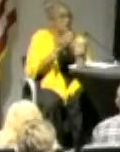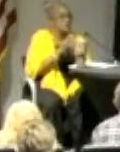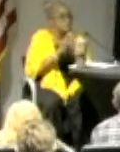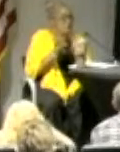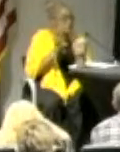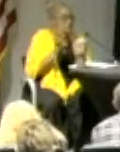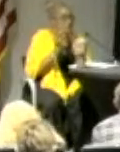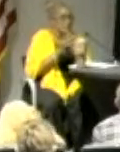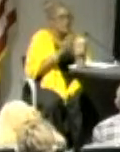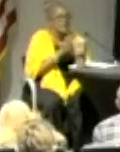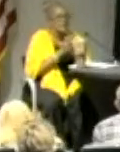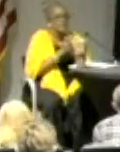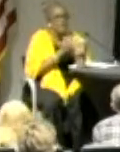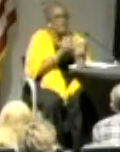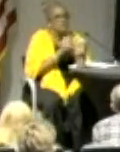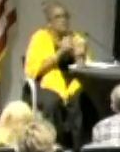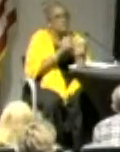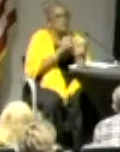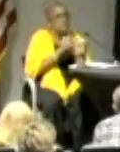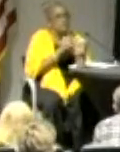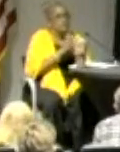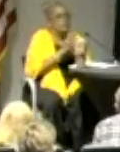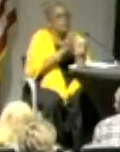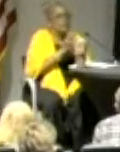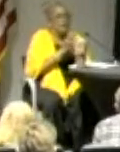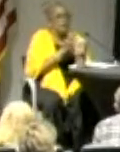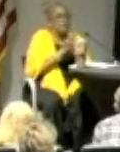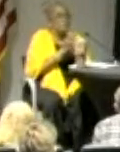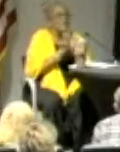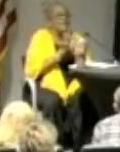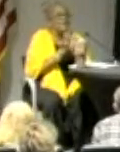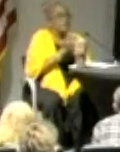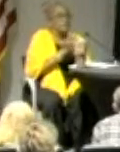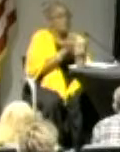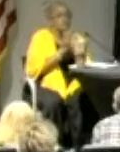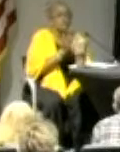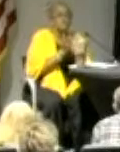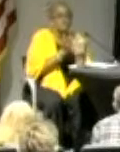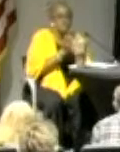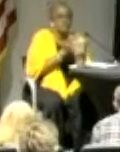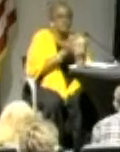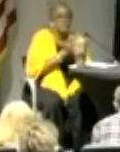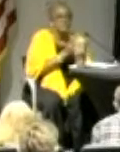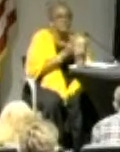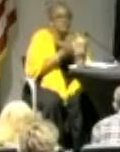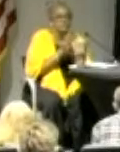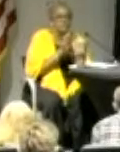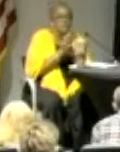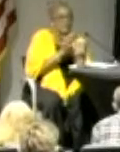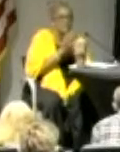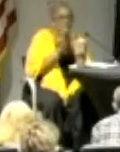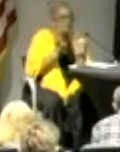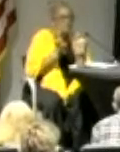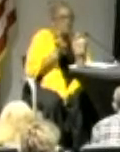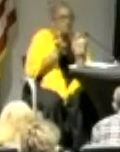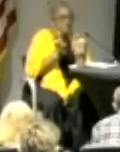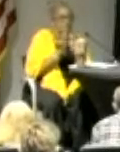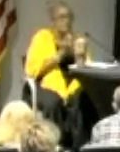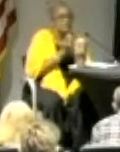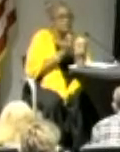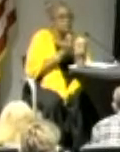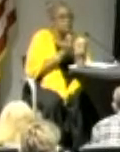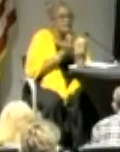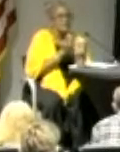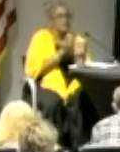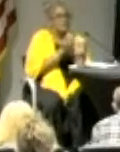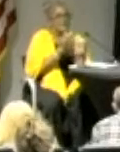they call it within the Carnegie classifications, we may produce research at this institution, and we have exceptional faculty